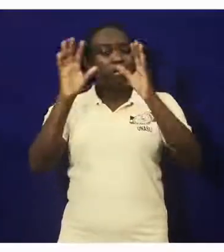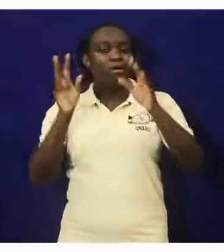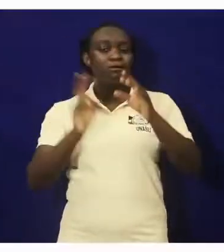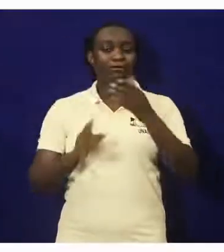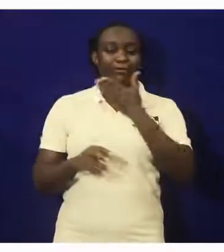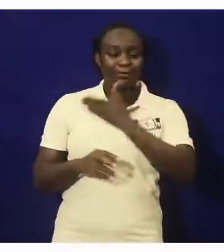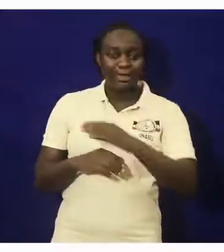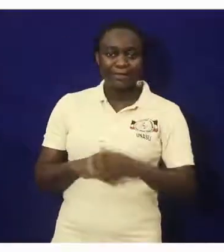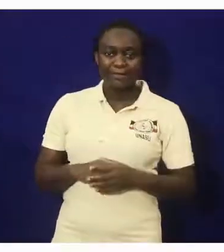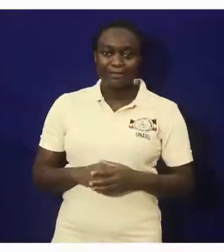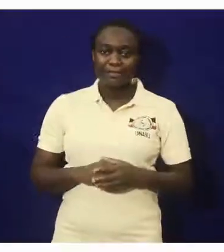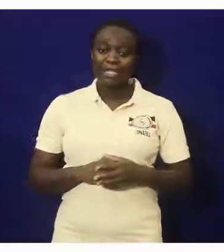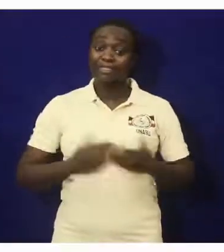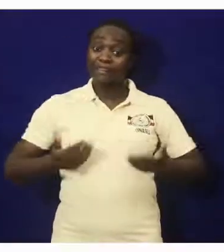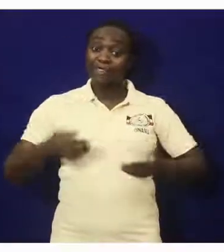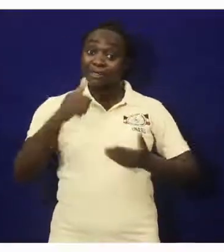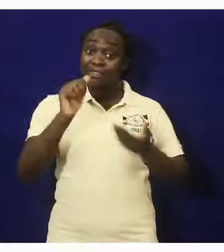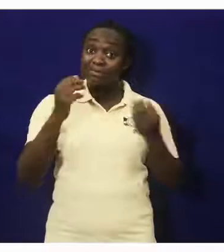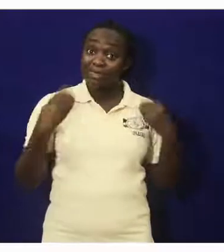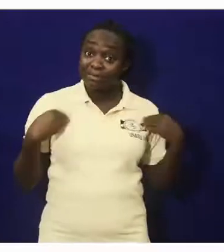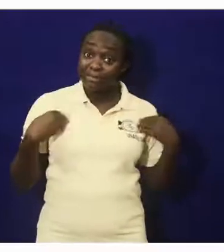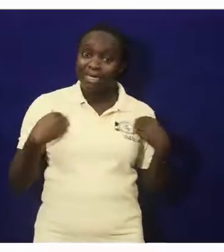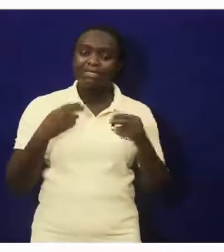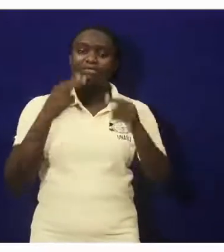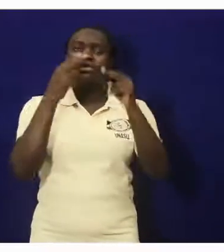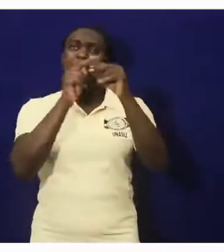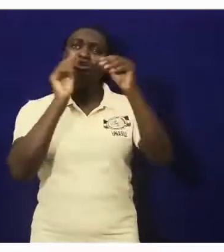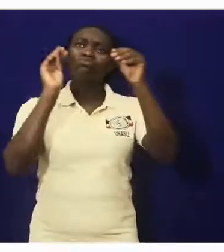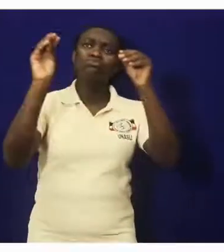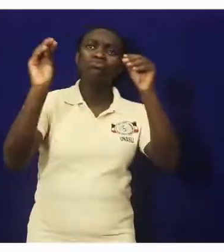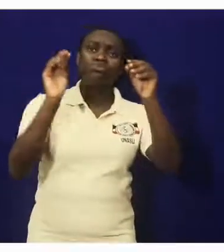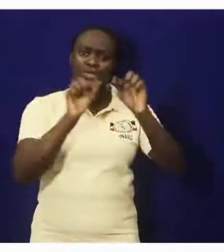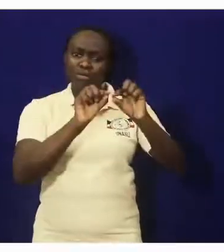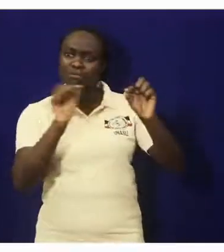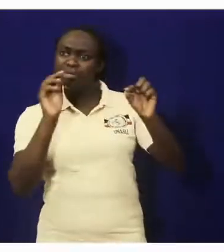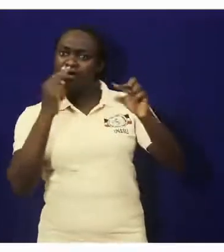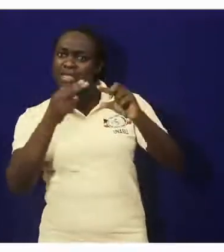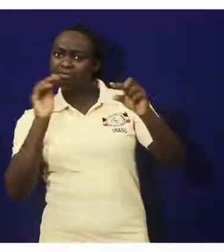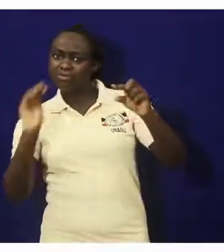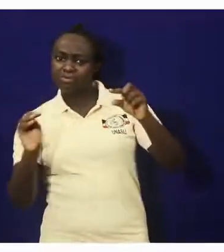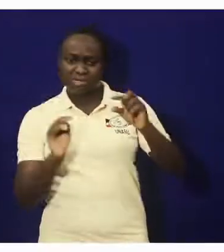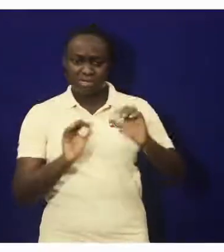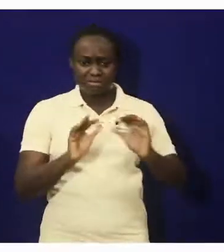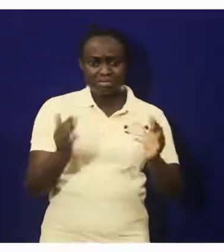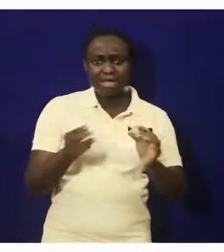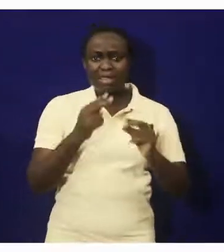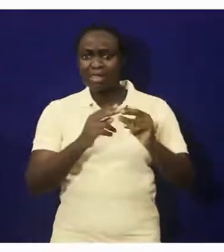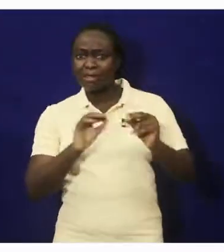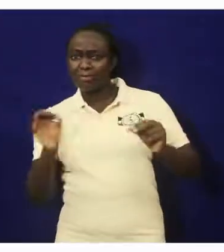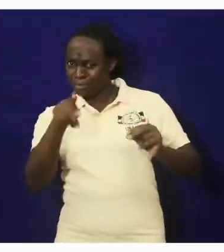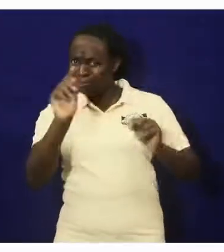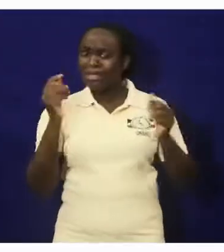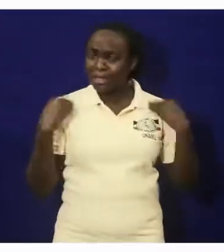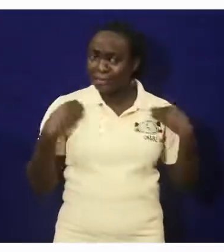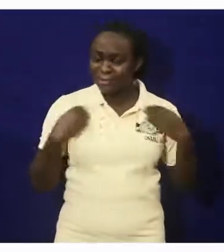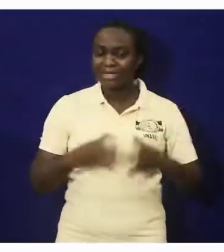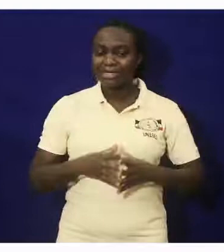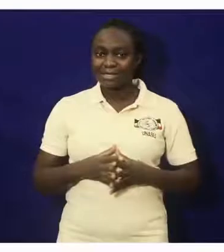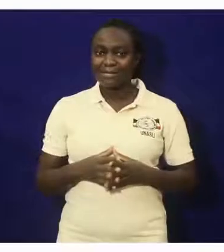can label the parts. You can draw it and label the